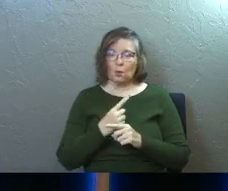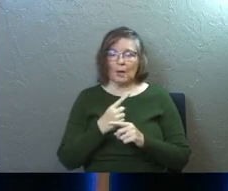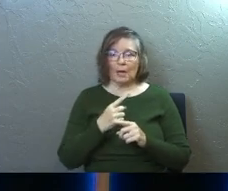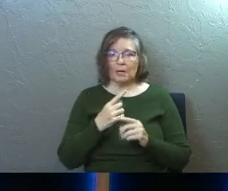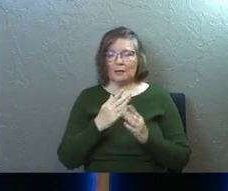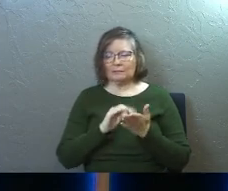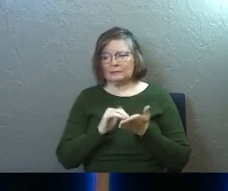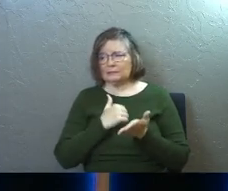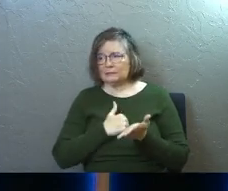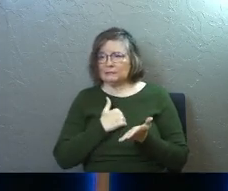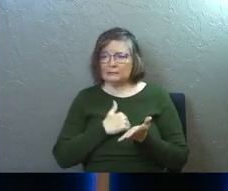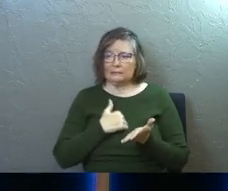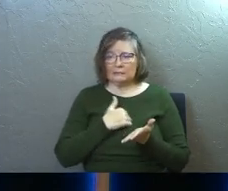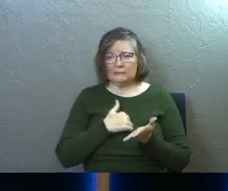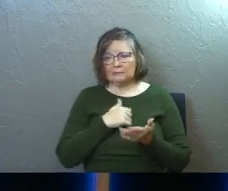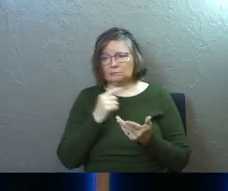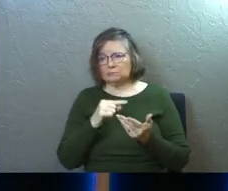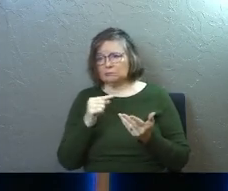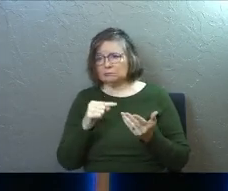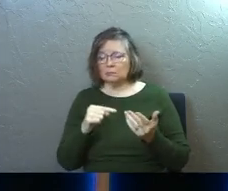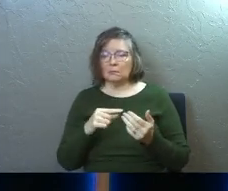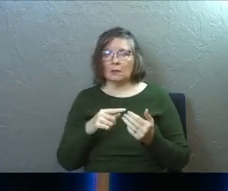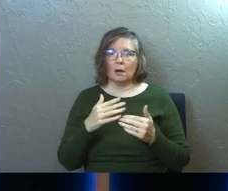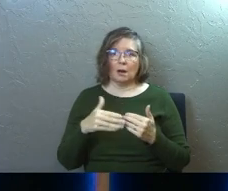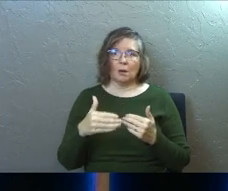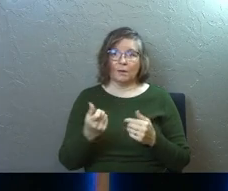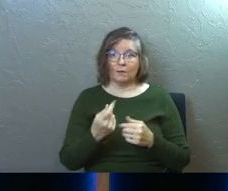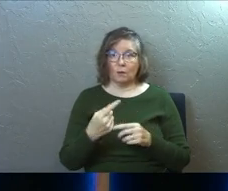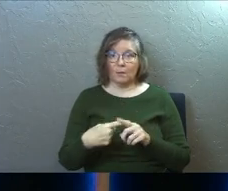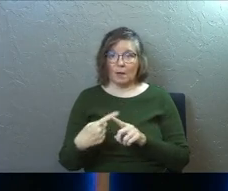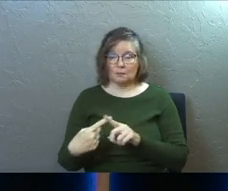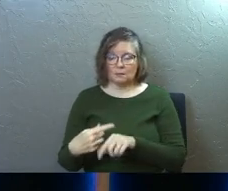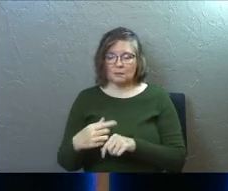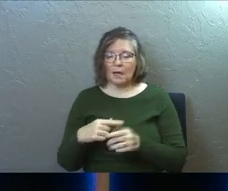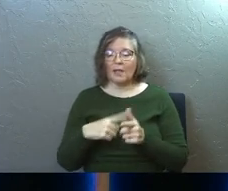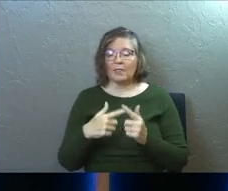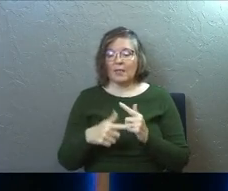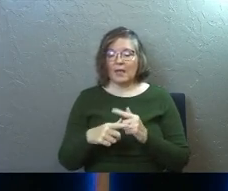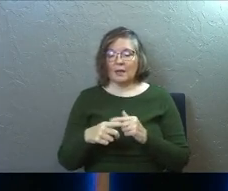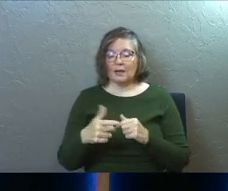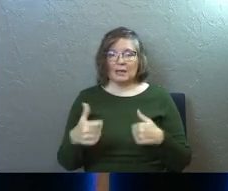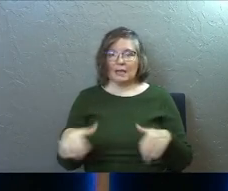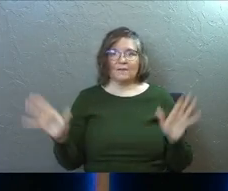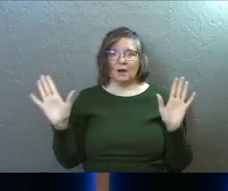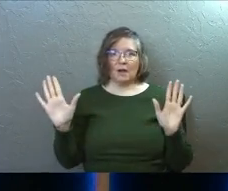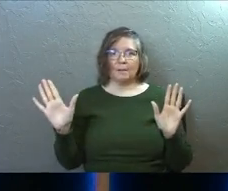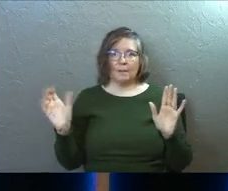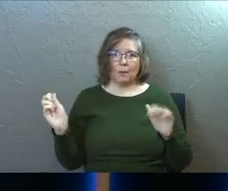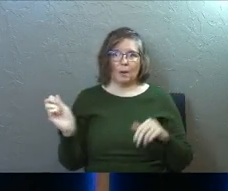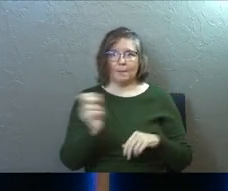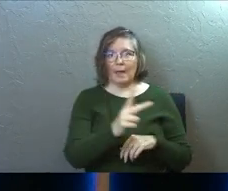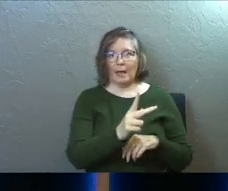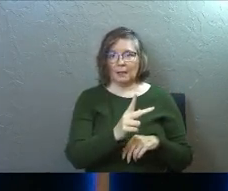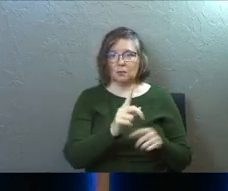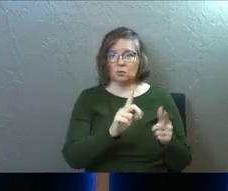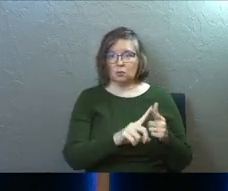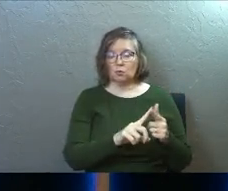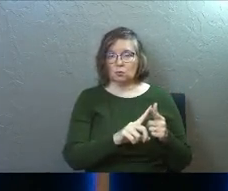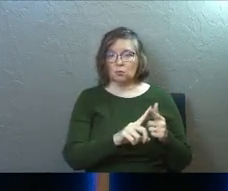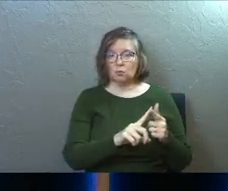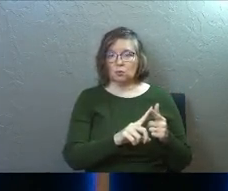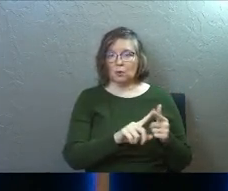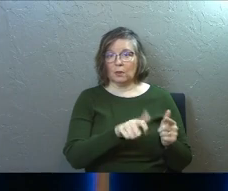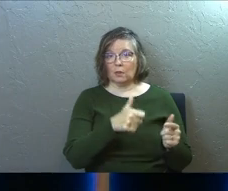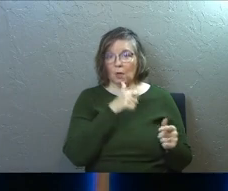right kind of repentance words and all this kind of stuff and it went on for a few months and then he eventually gave it all up and he went back to